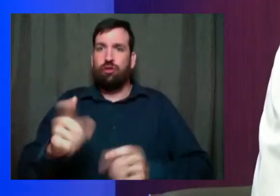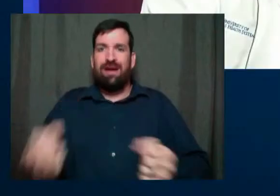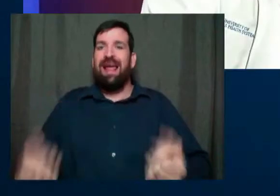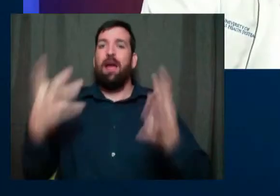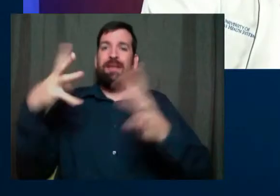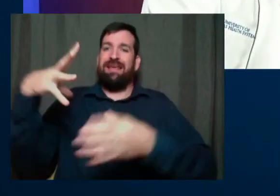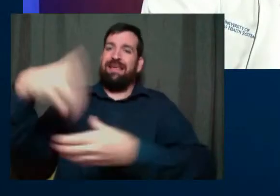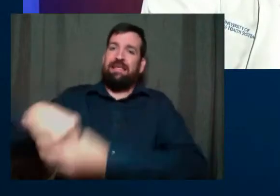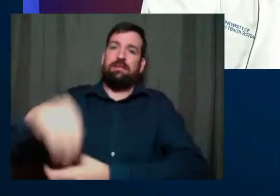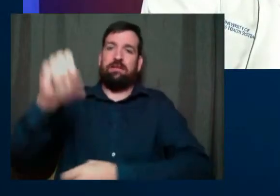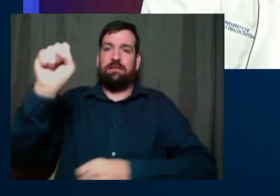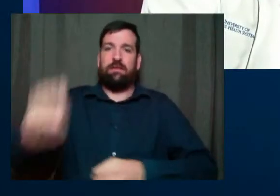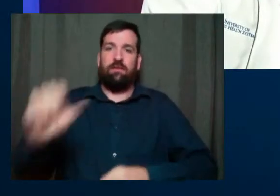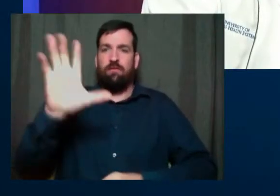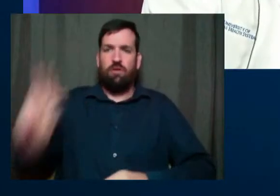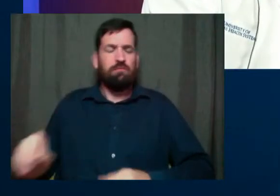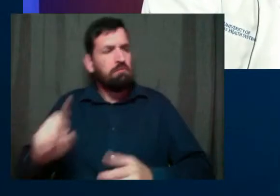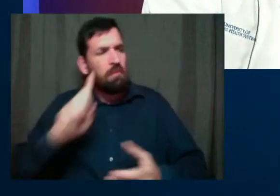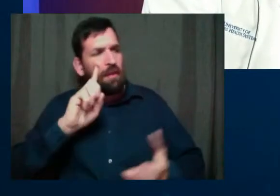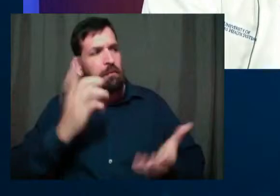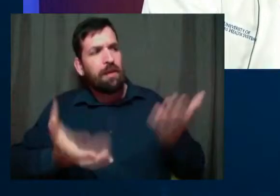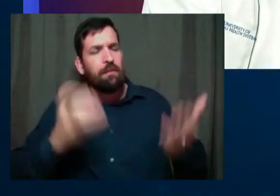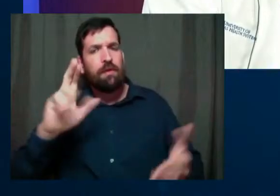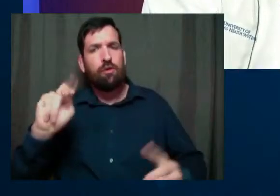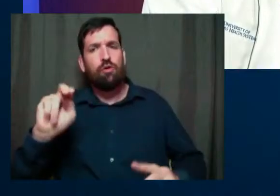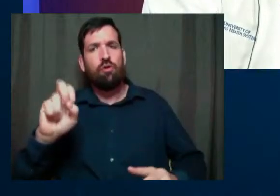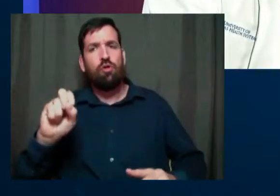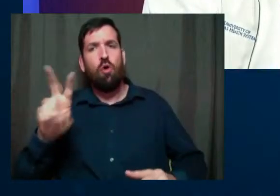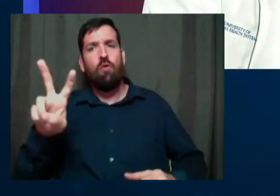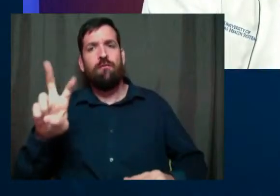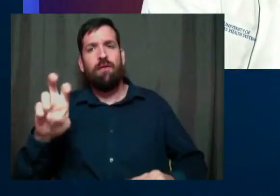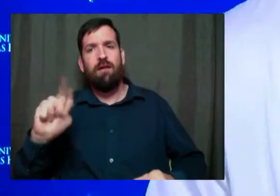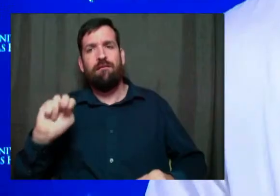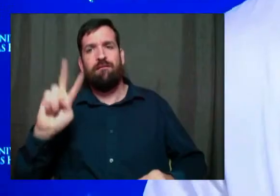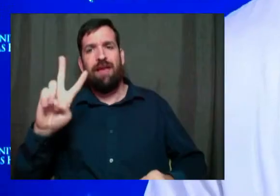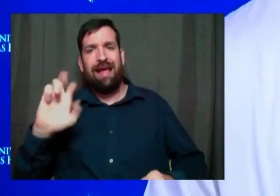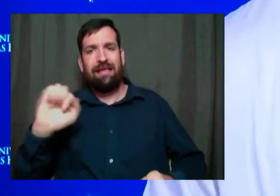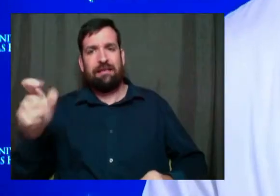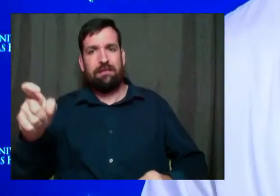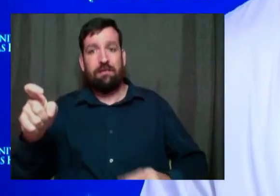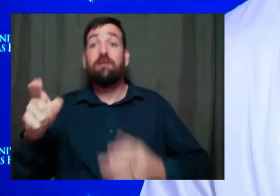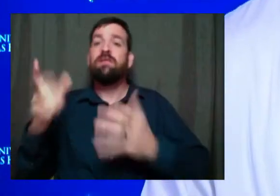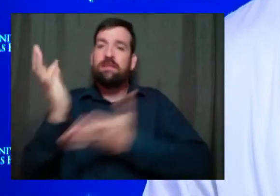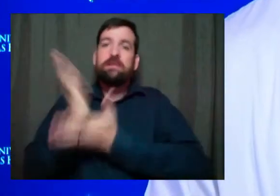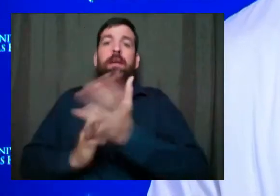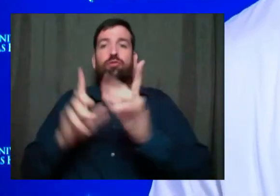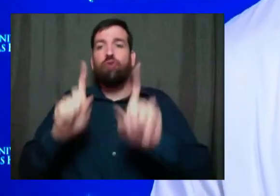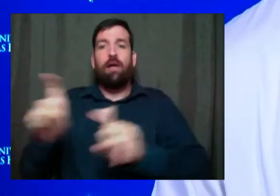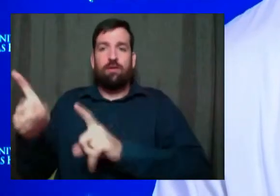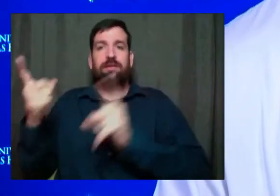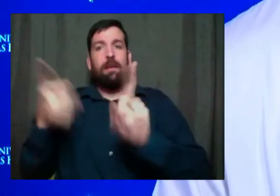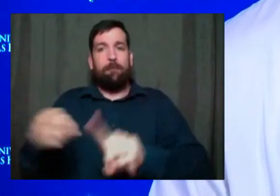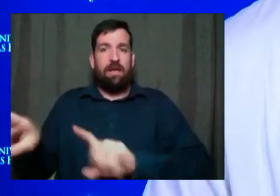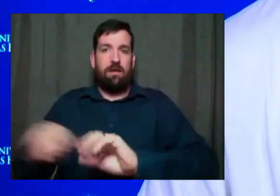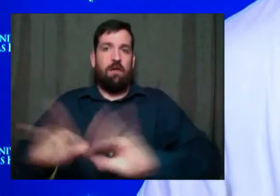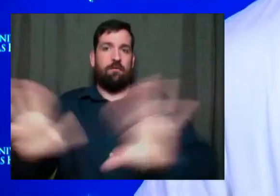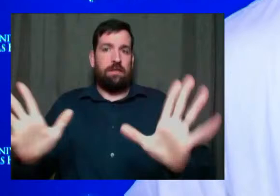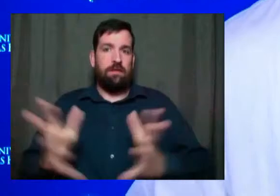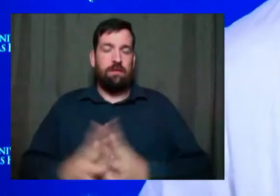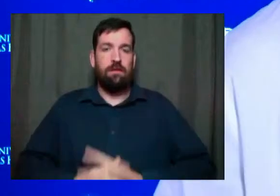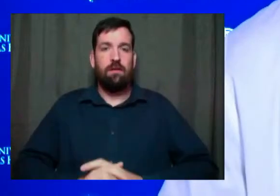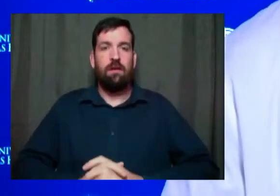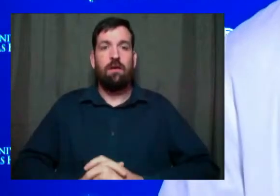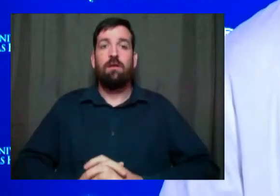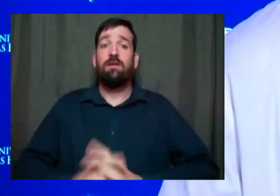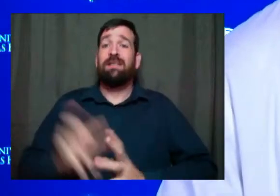can't remember if maybe the Novavax was doing a I large think trial Novavax in South Africa. is. So there are trials going on, obviously, and South Africa